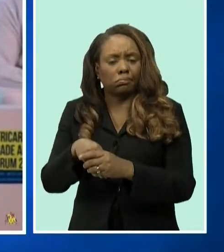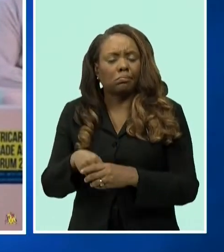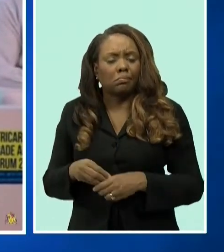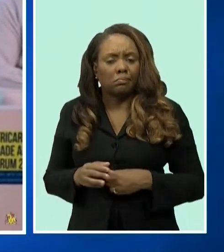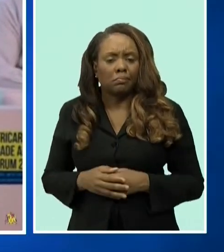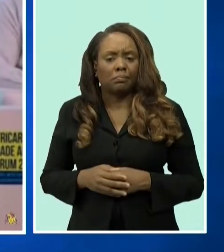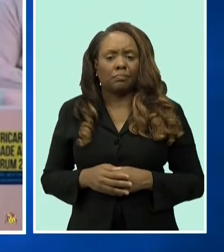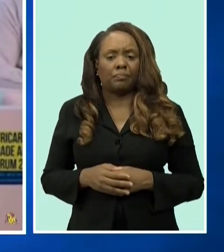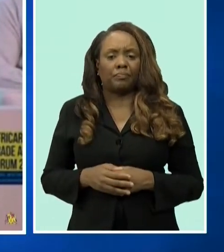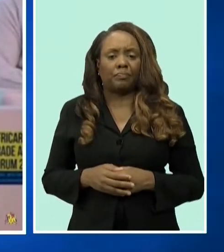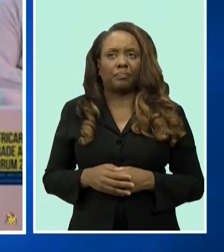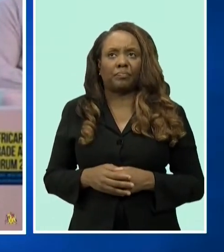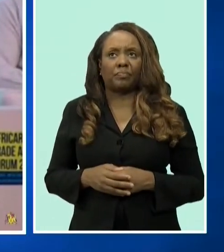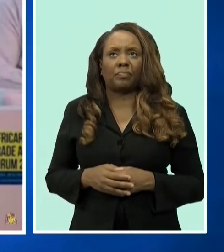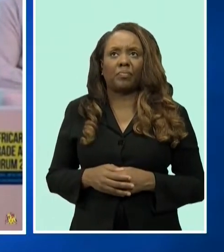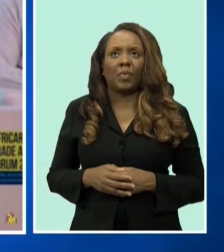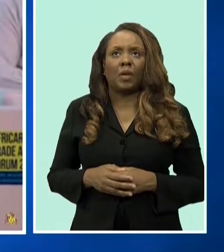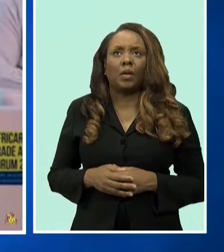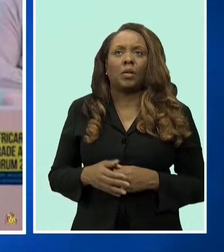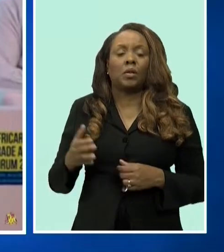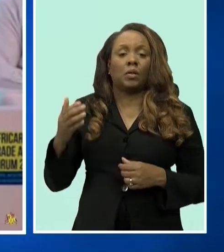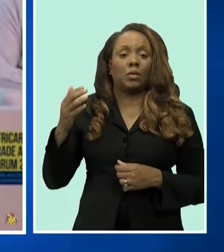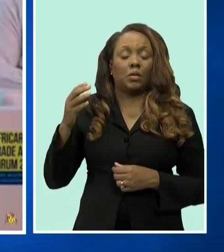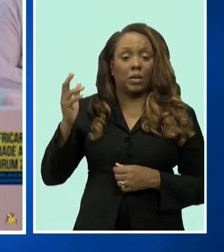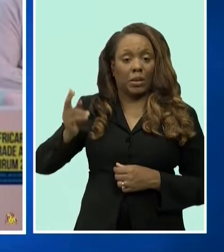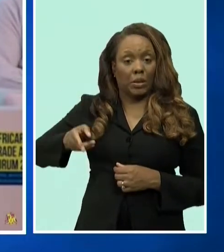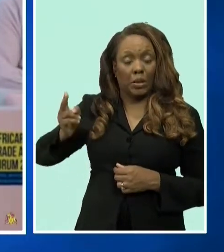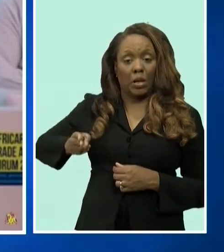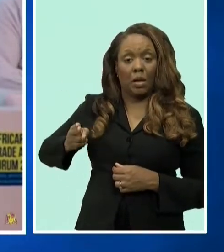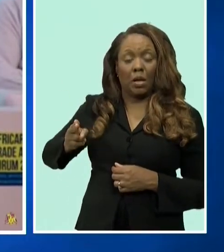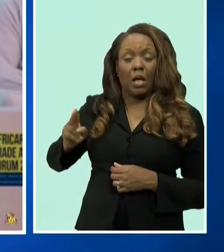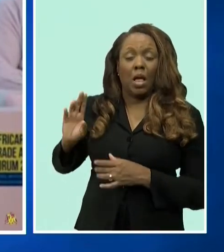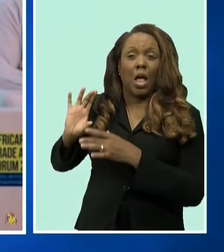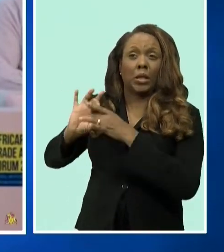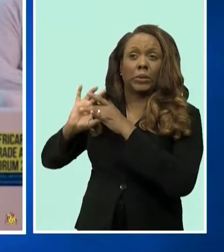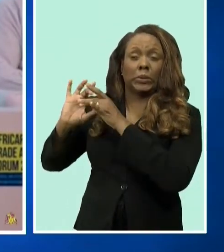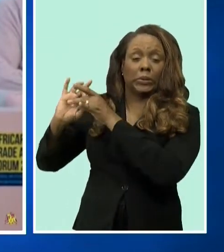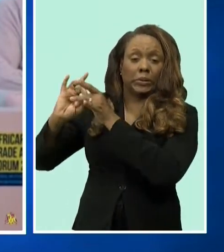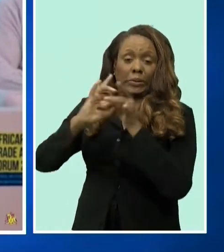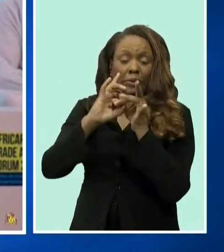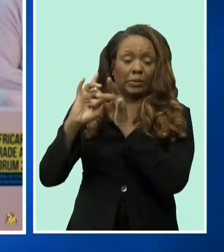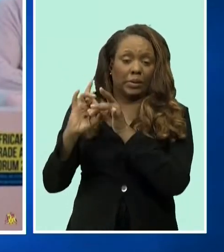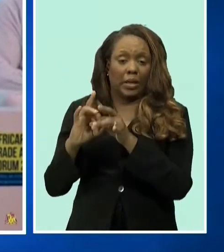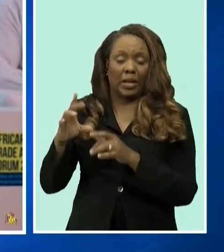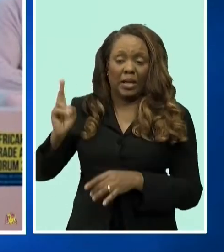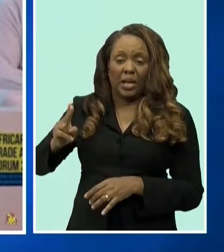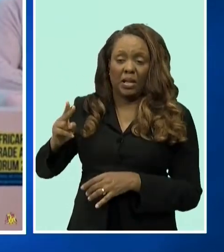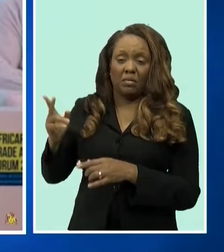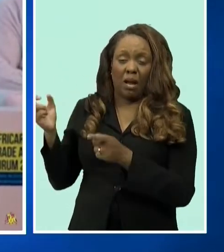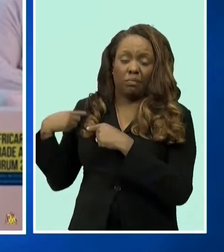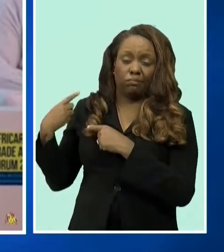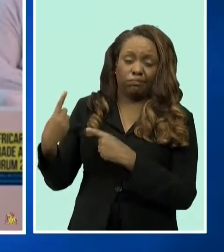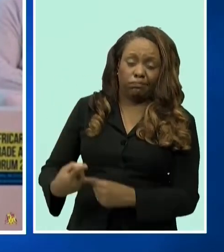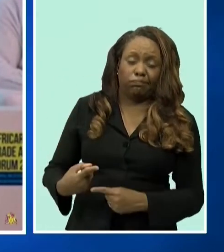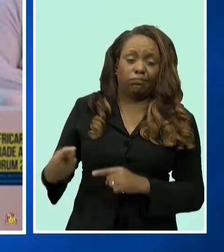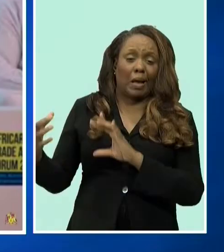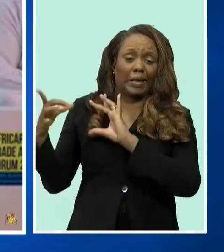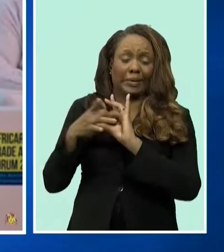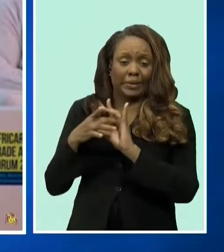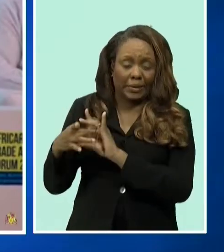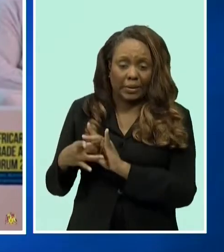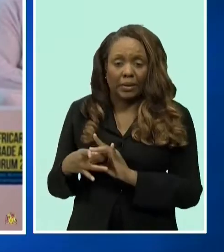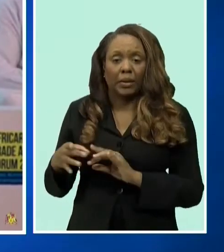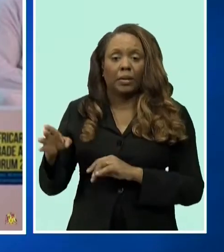to ancestral ties with Africa and the Caribbean, and